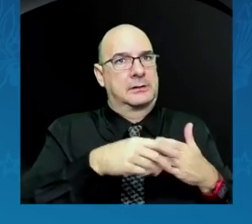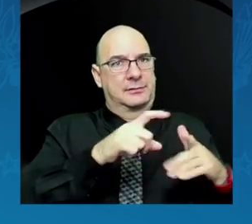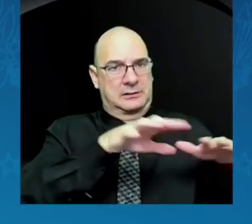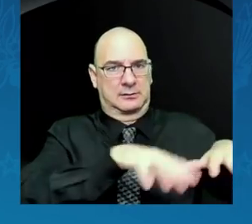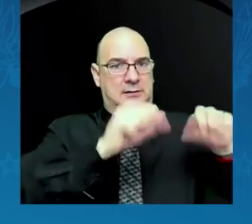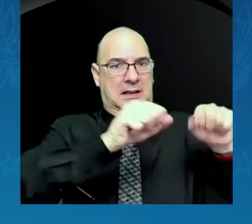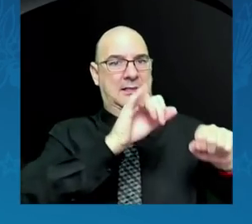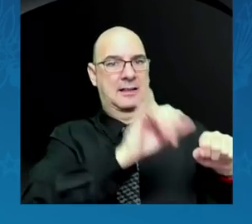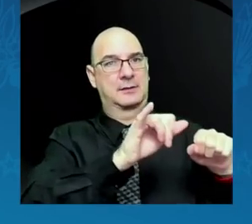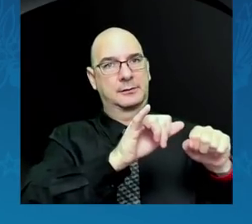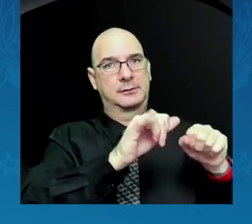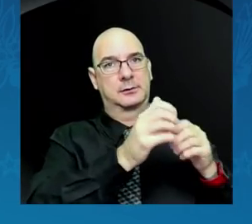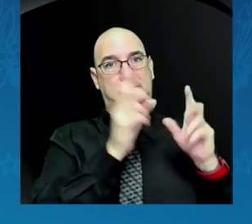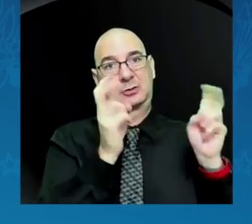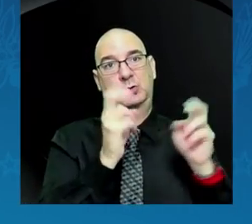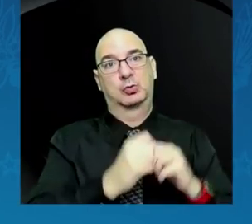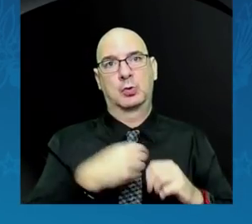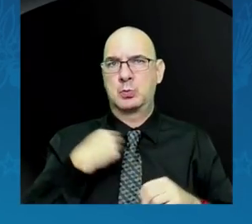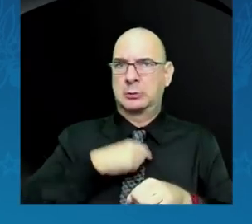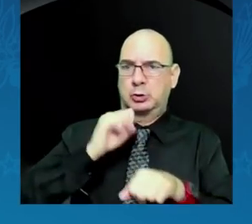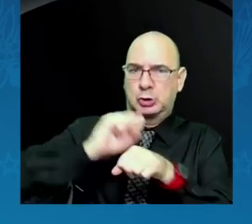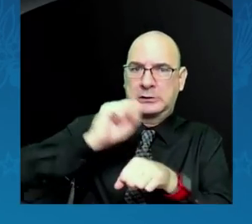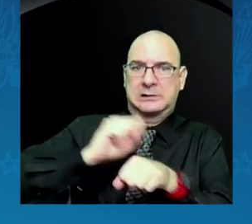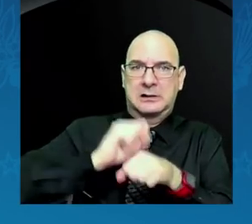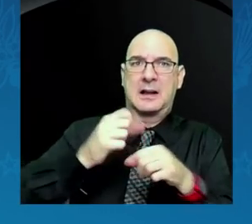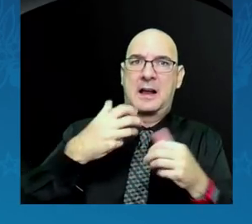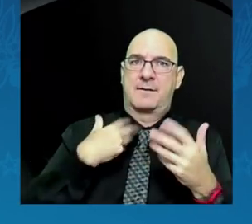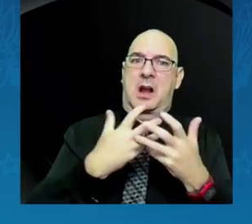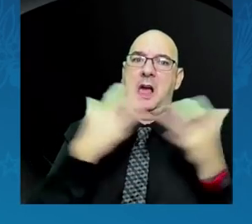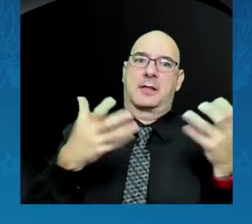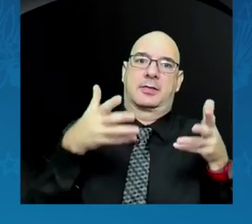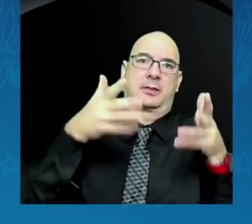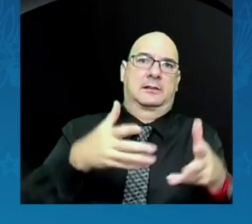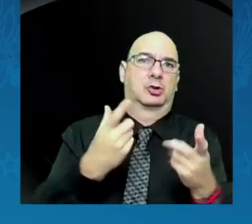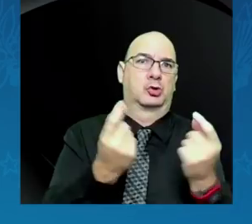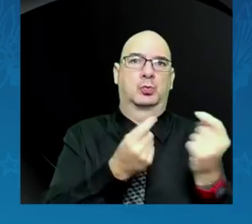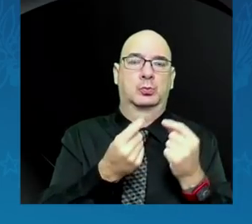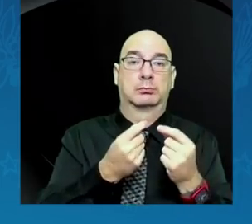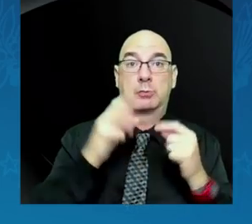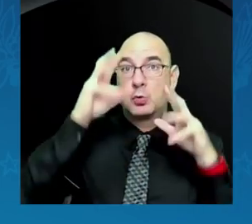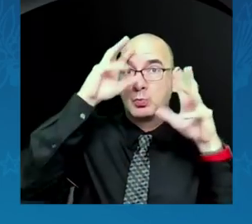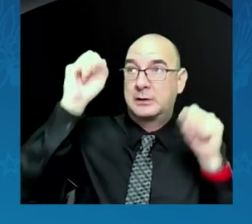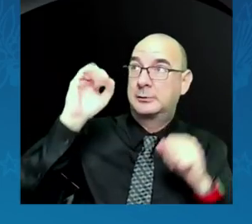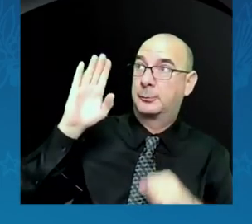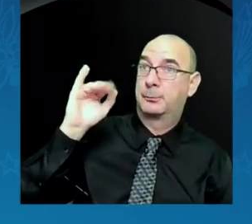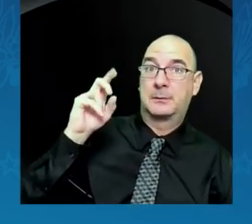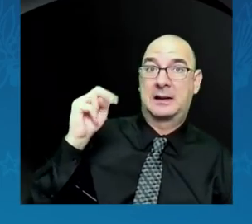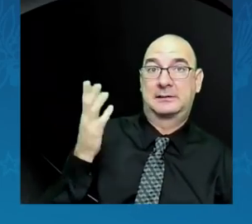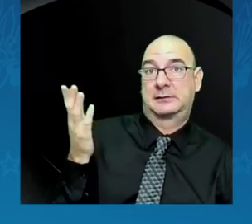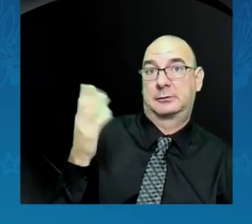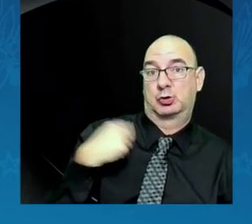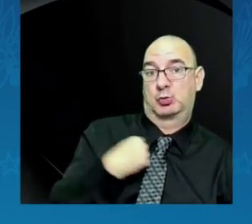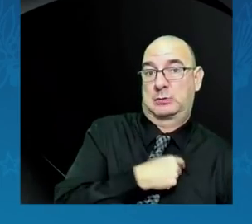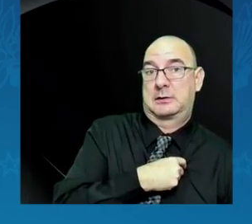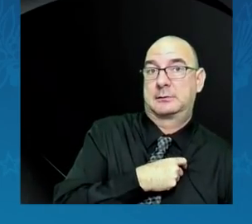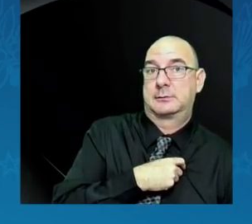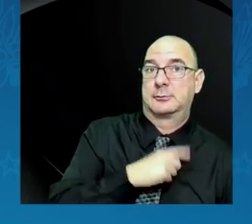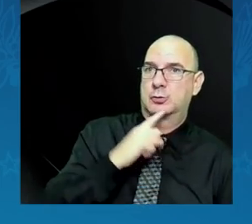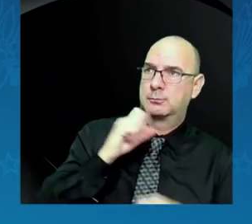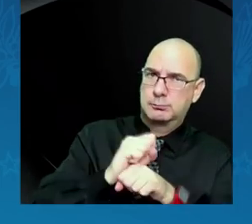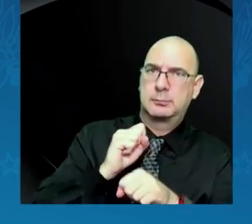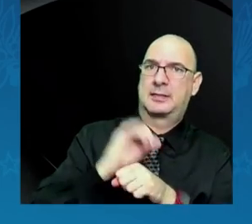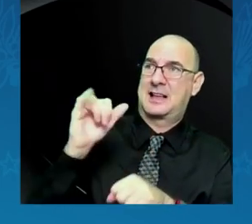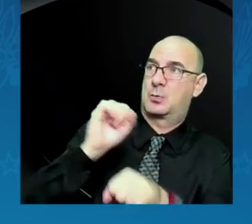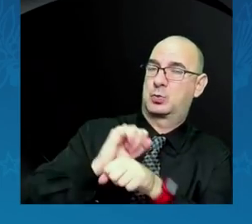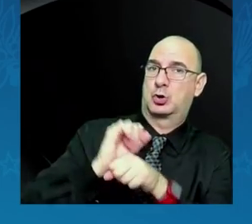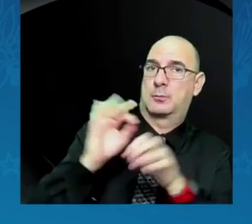do. And that is why the president and I are committed to doing this work. It's important, and it matters.